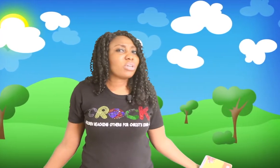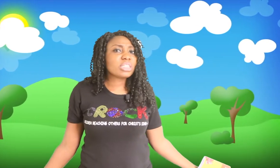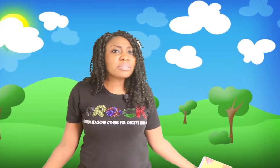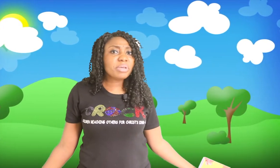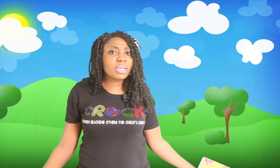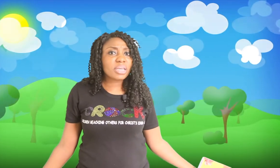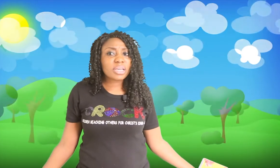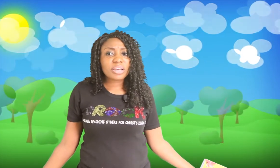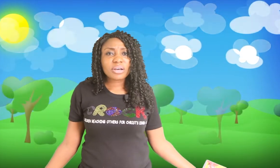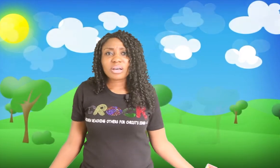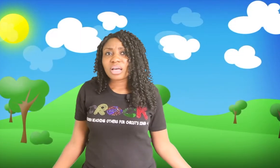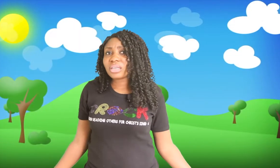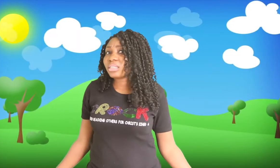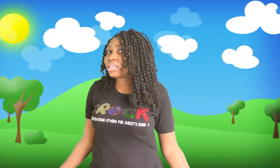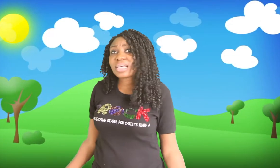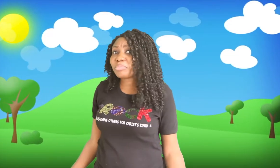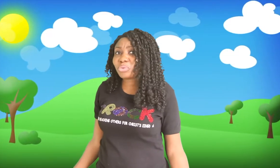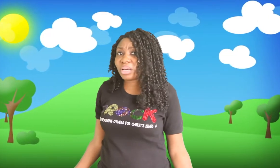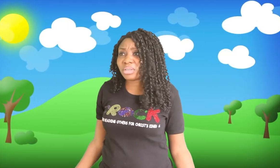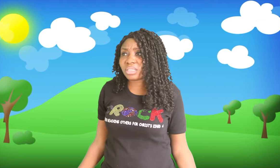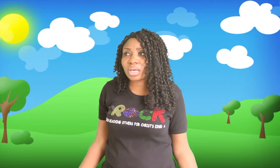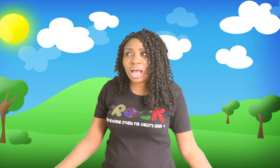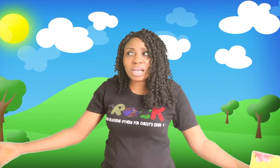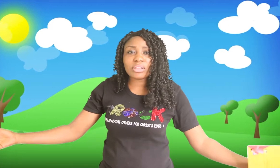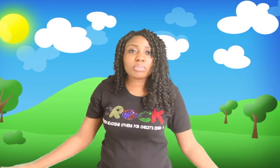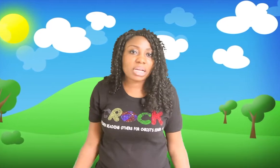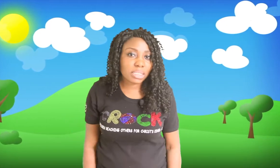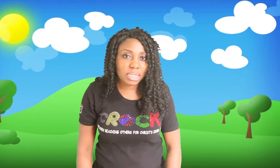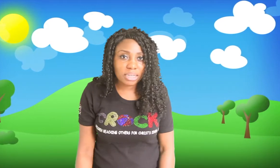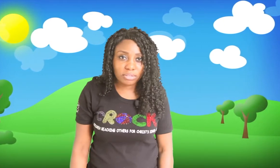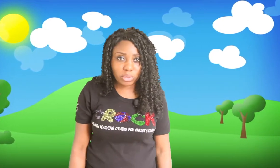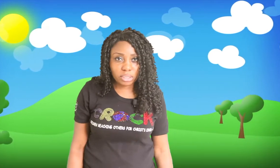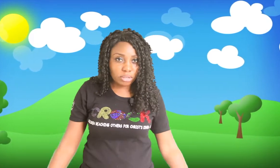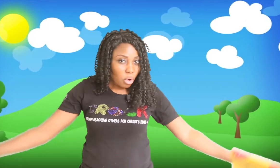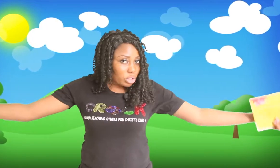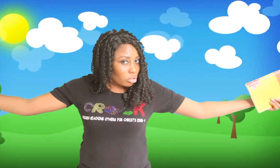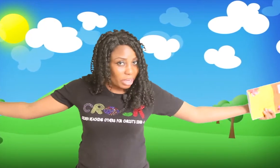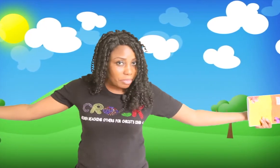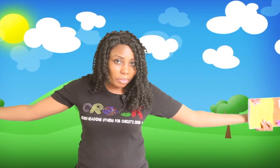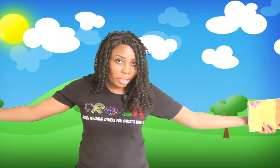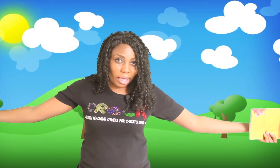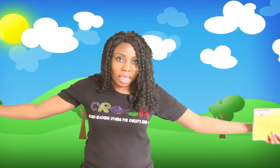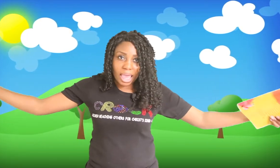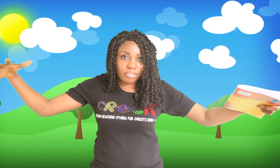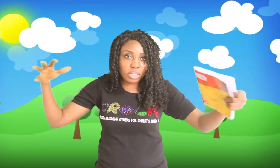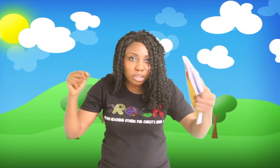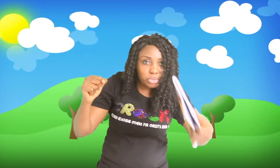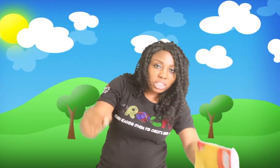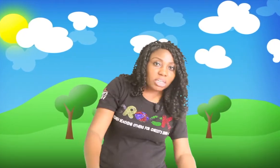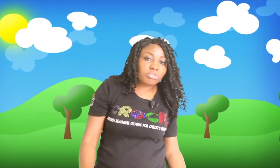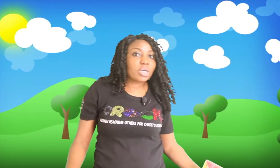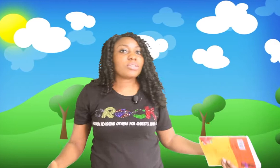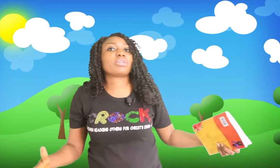who touched me? The disciples were amazed. How can you be asking that kind of question? With so many people here, everyone